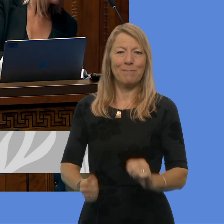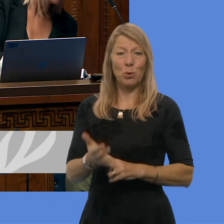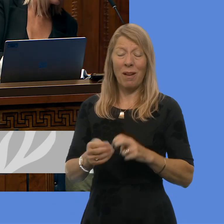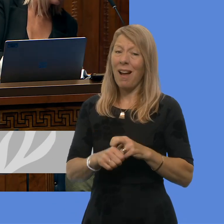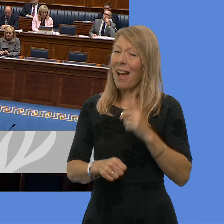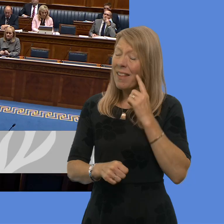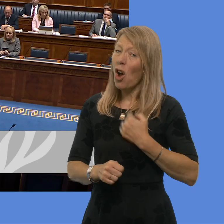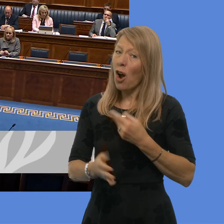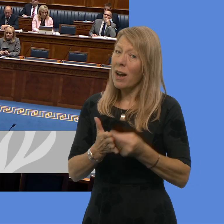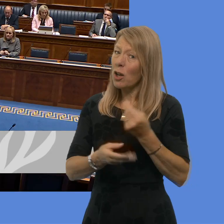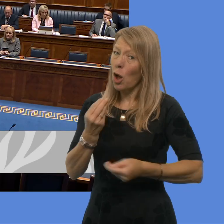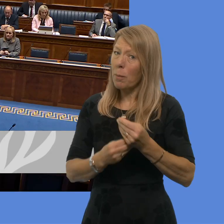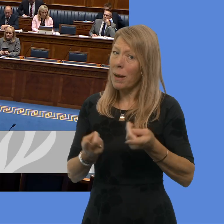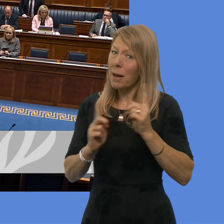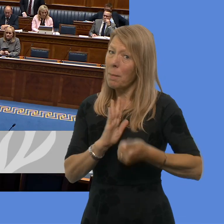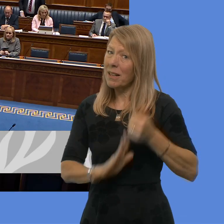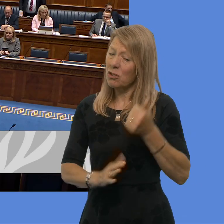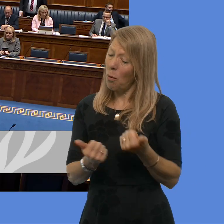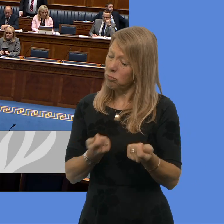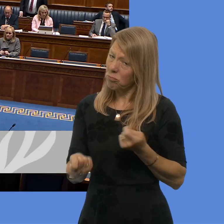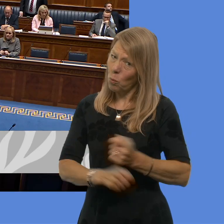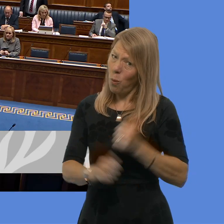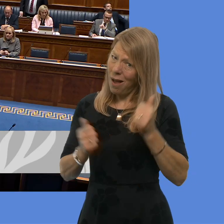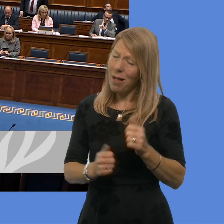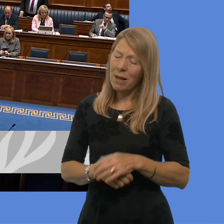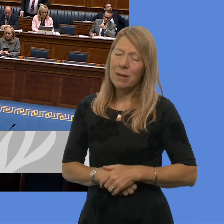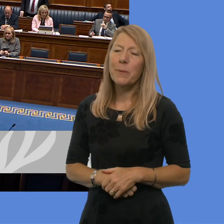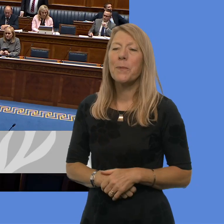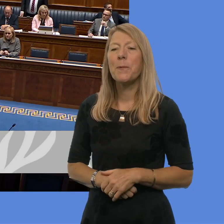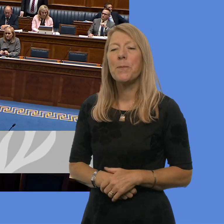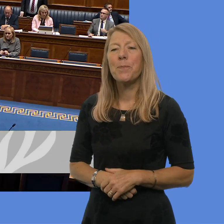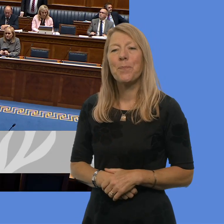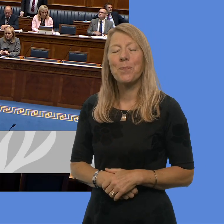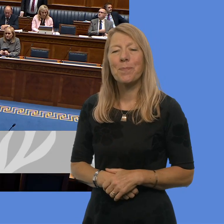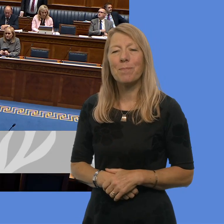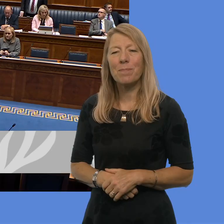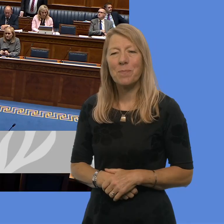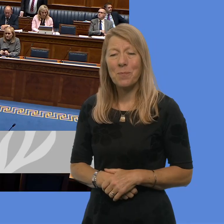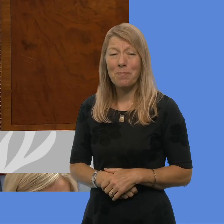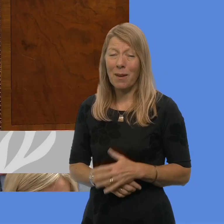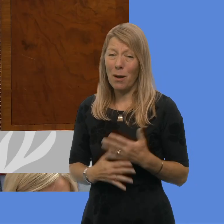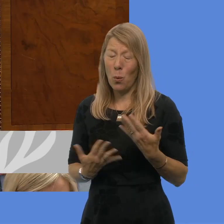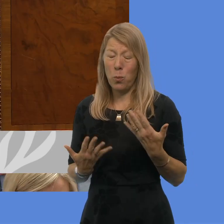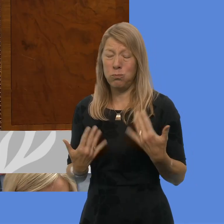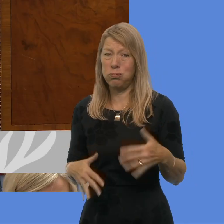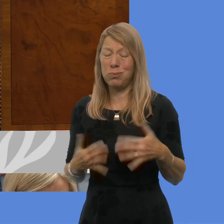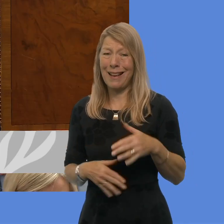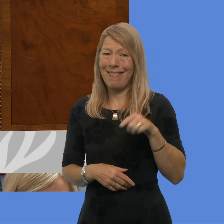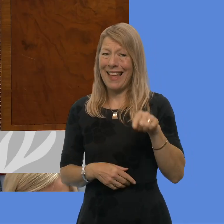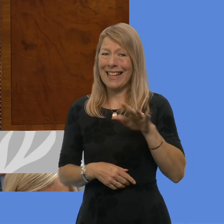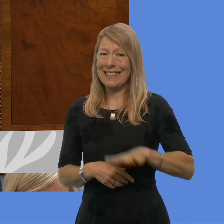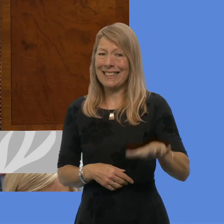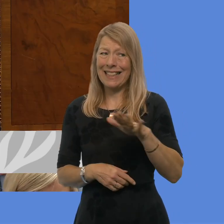regard. David Brooks for supplementary. At a vital time for this sector, Madam Principal Deputy Speaker, the